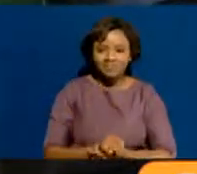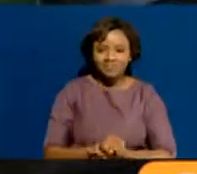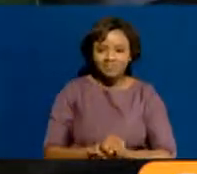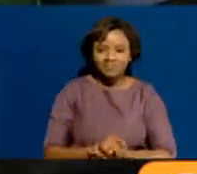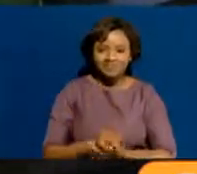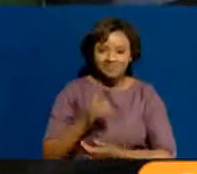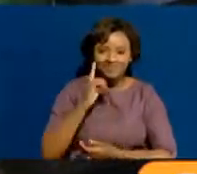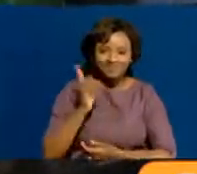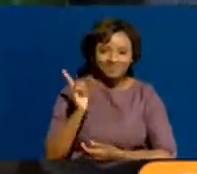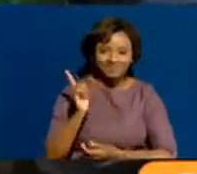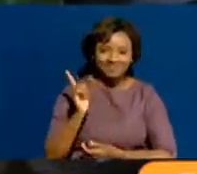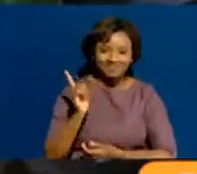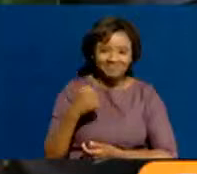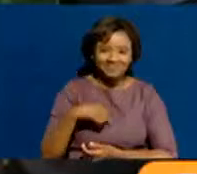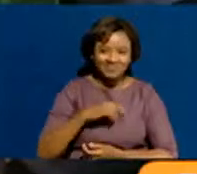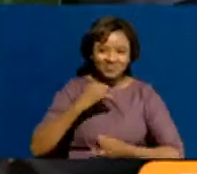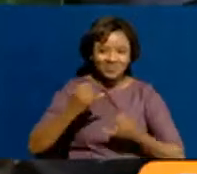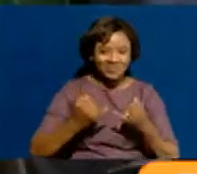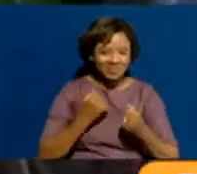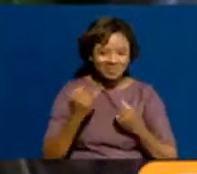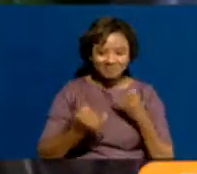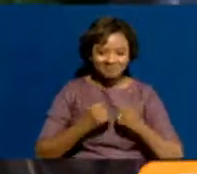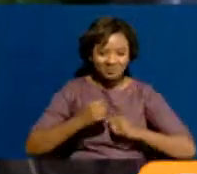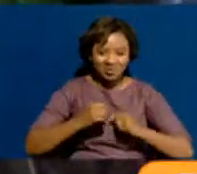all. 7 kilometers almost 9.